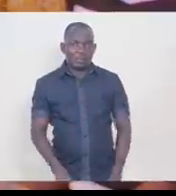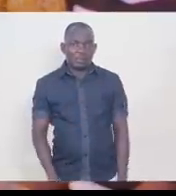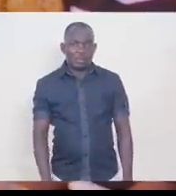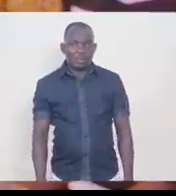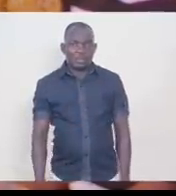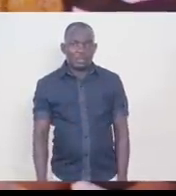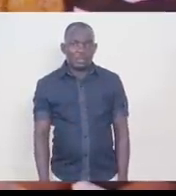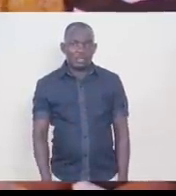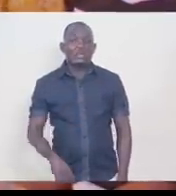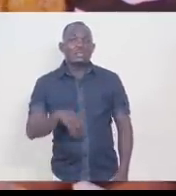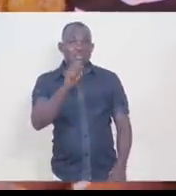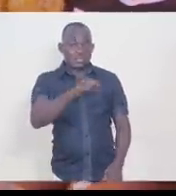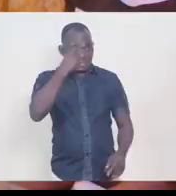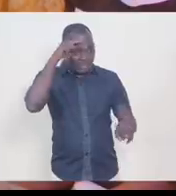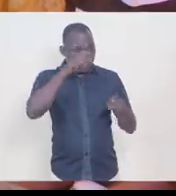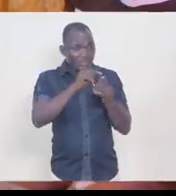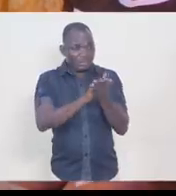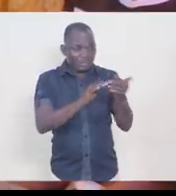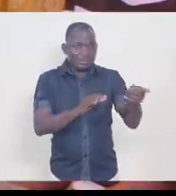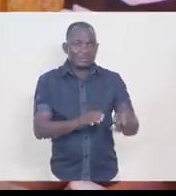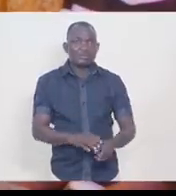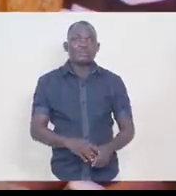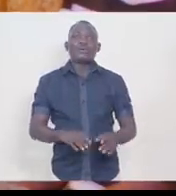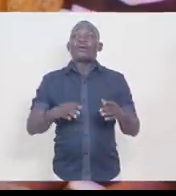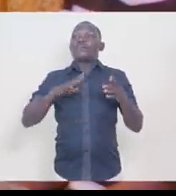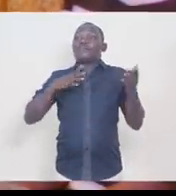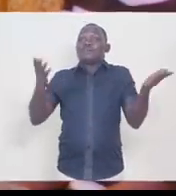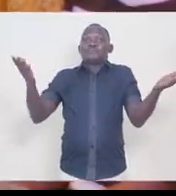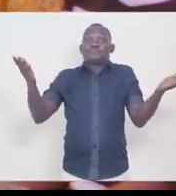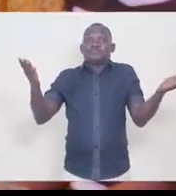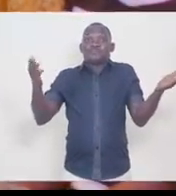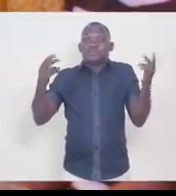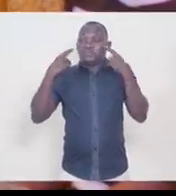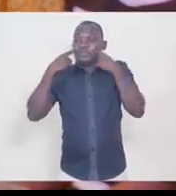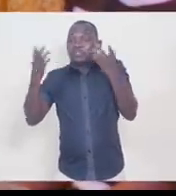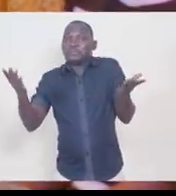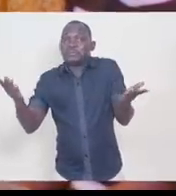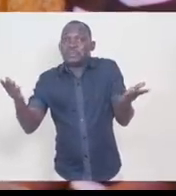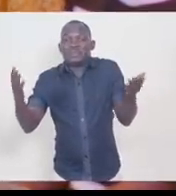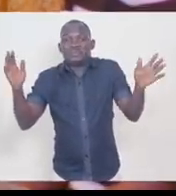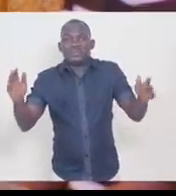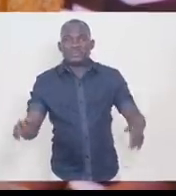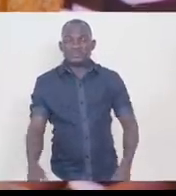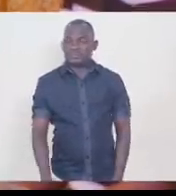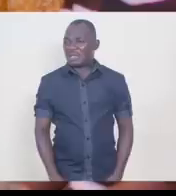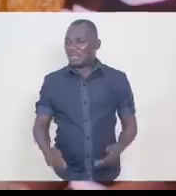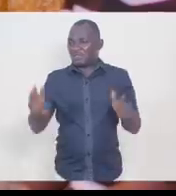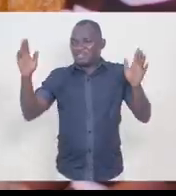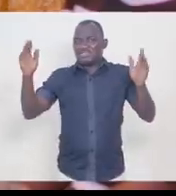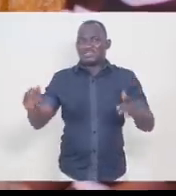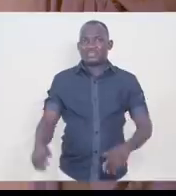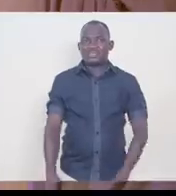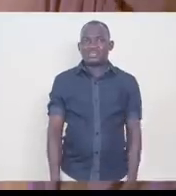Please louder. Yes, sir. Okay. I guess we are done here.